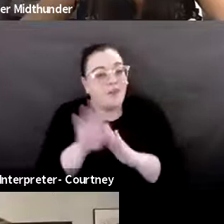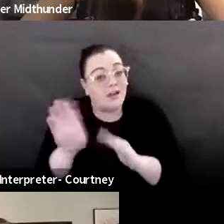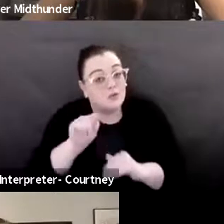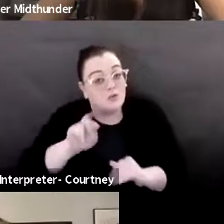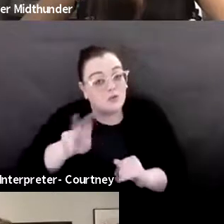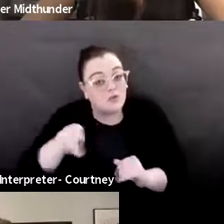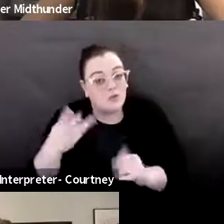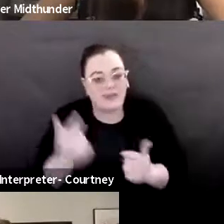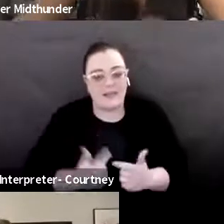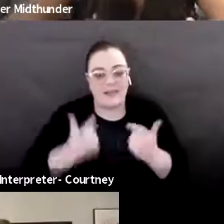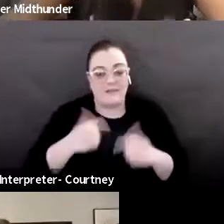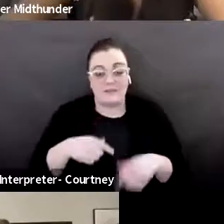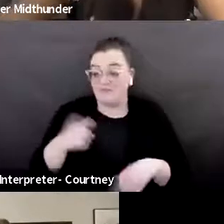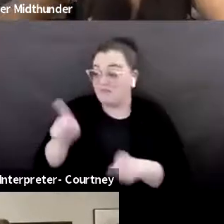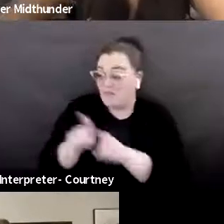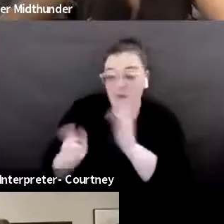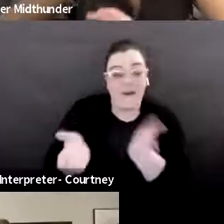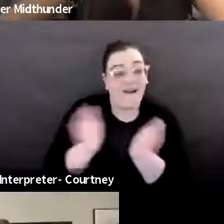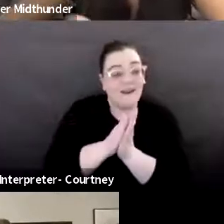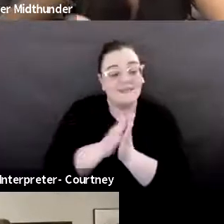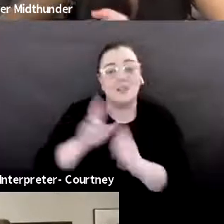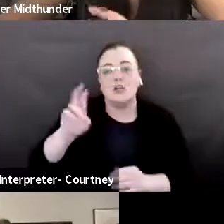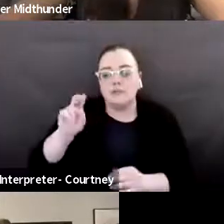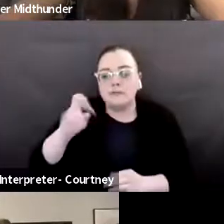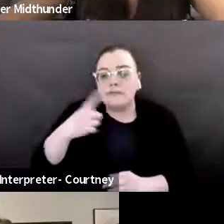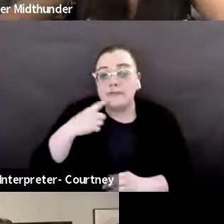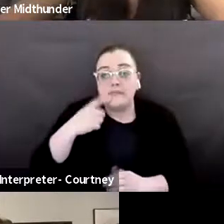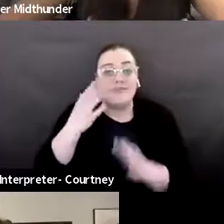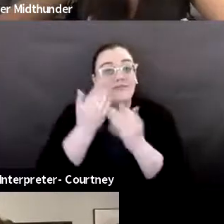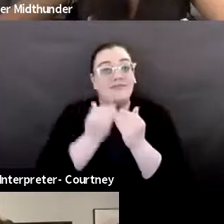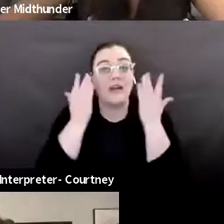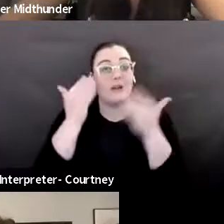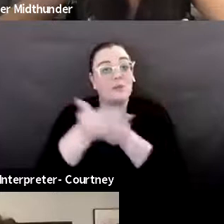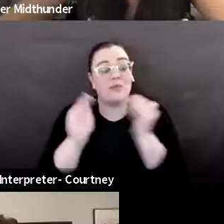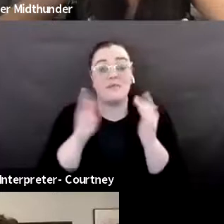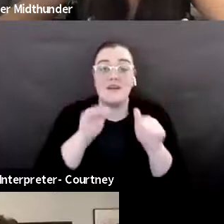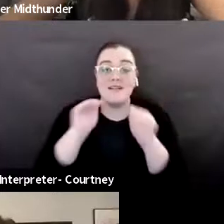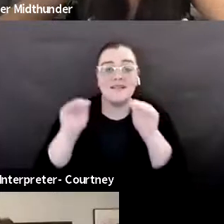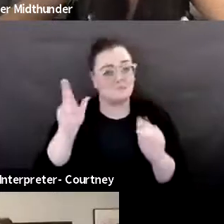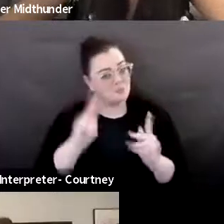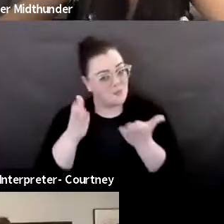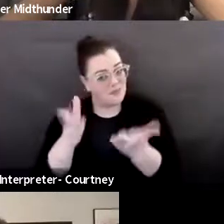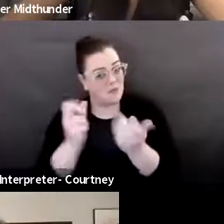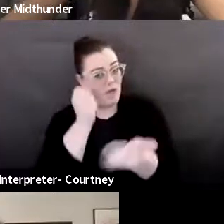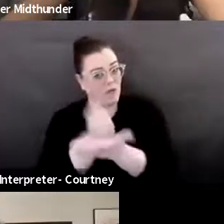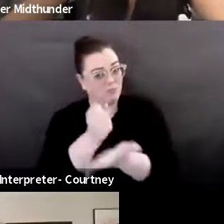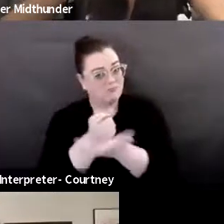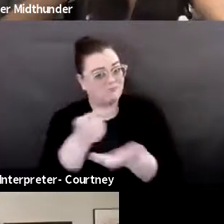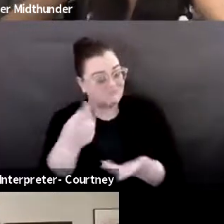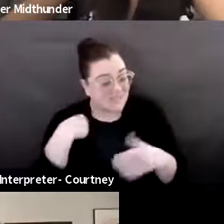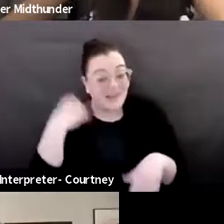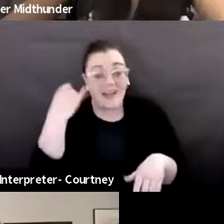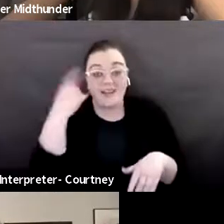place. Also ask, like Renee keeps talking about, we keep talking about friendly rooms and stuff like that. Like, people are there to help you, like if you